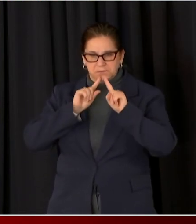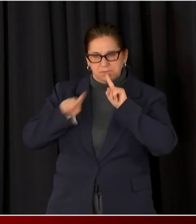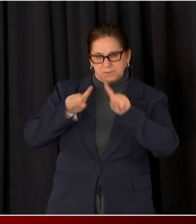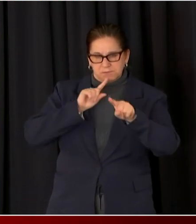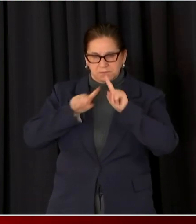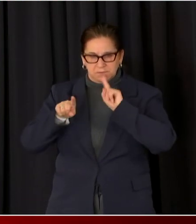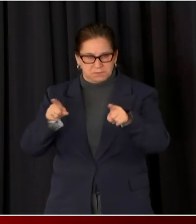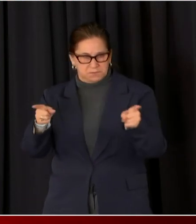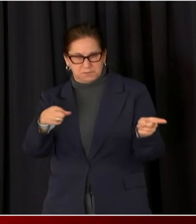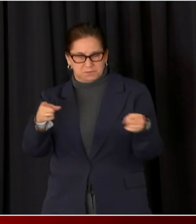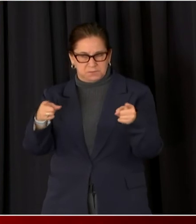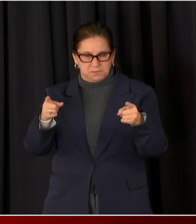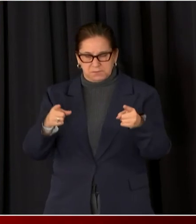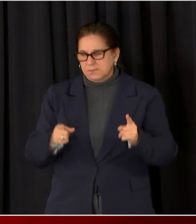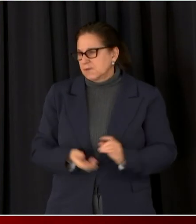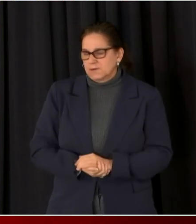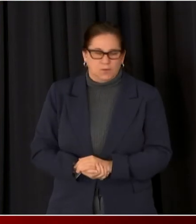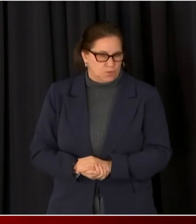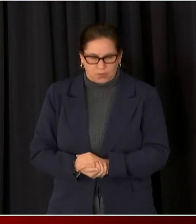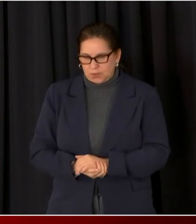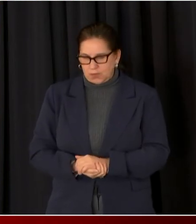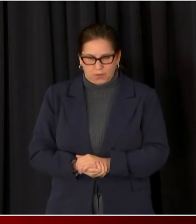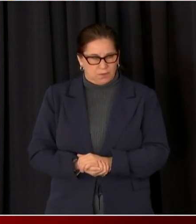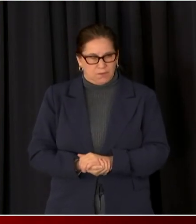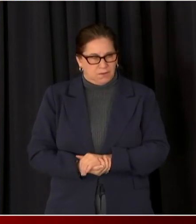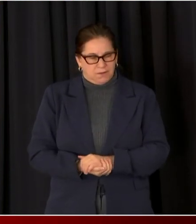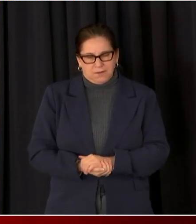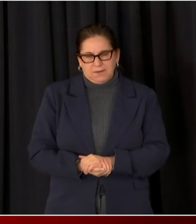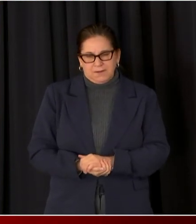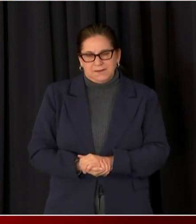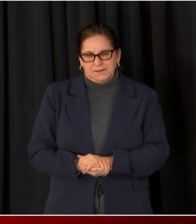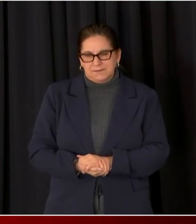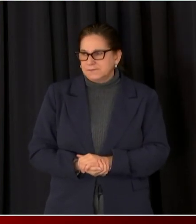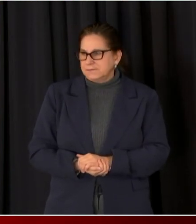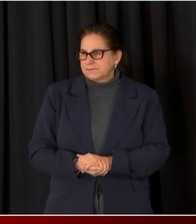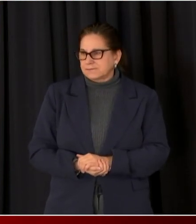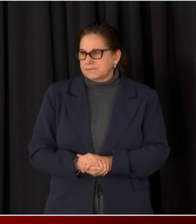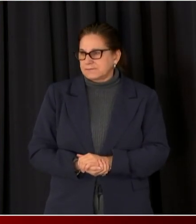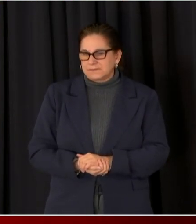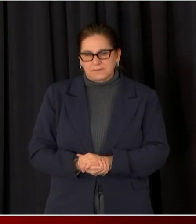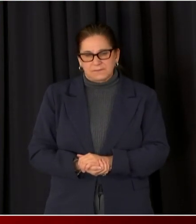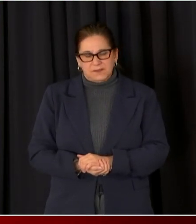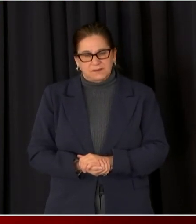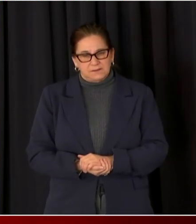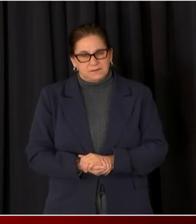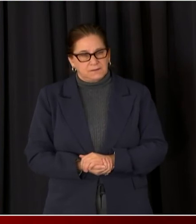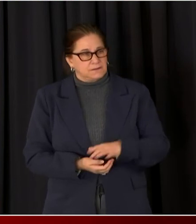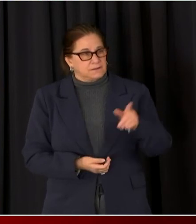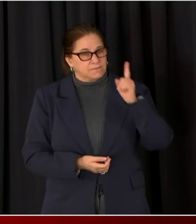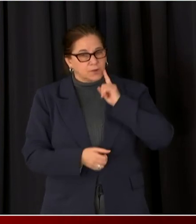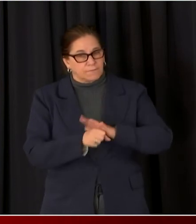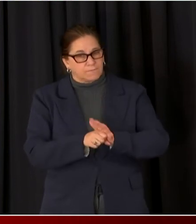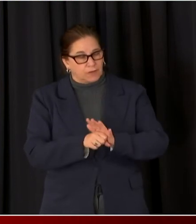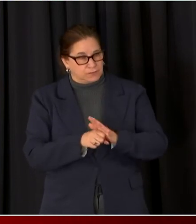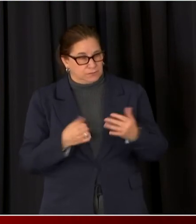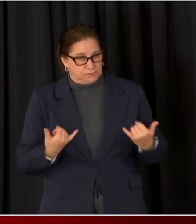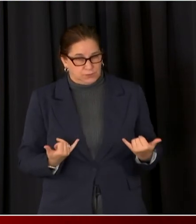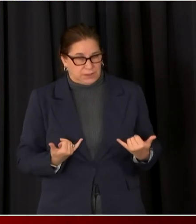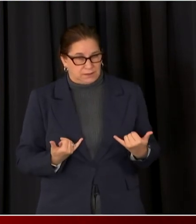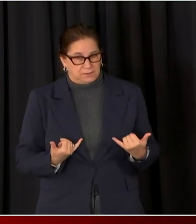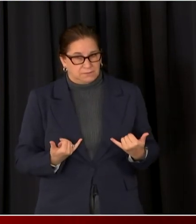route. Okay. And just looking at some of the coronavirus stats for today, the daily case rate has set a record for